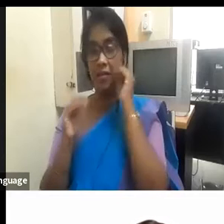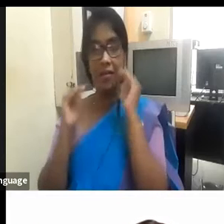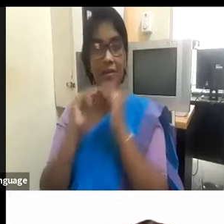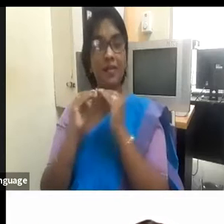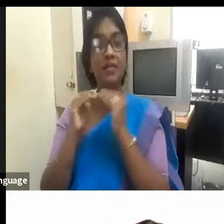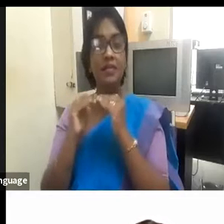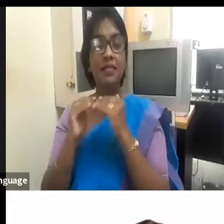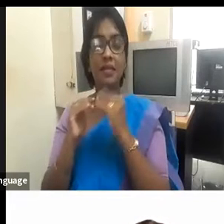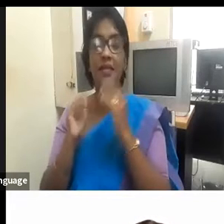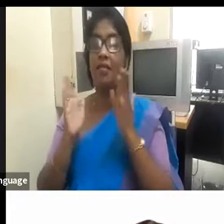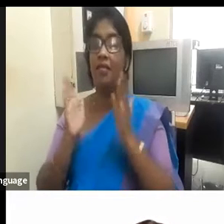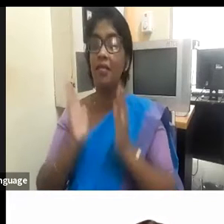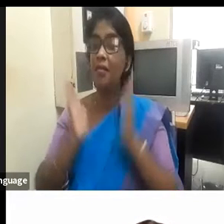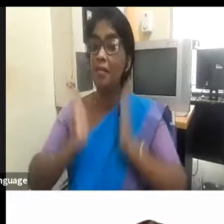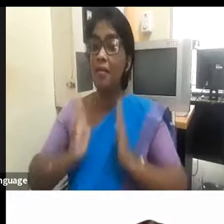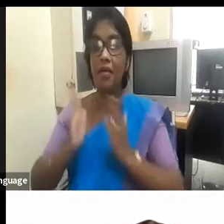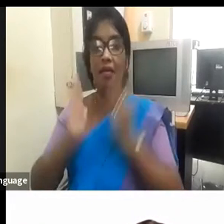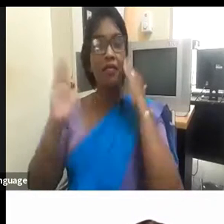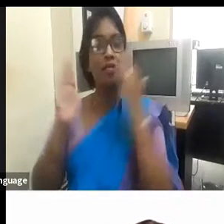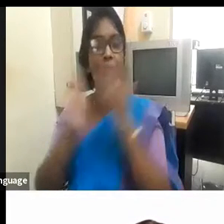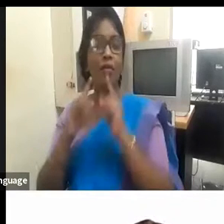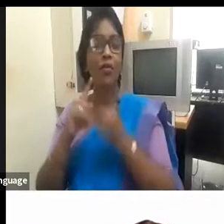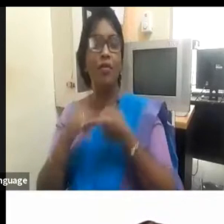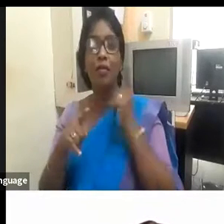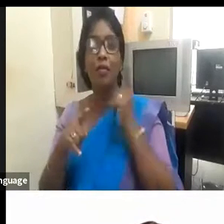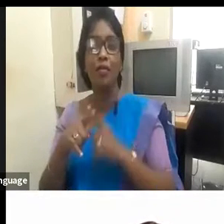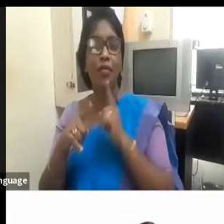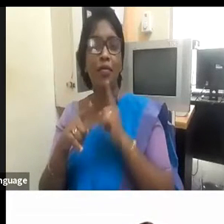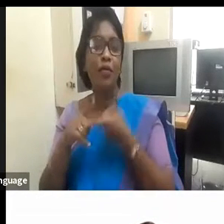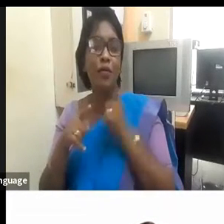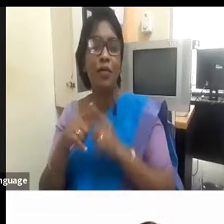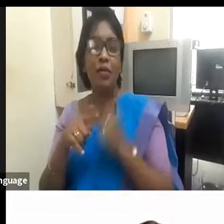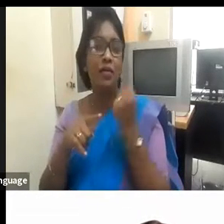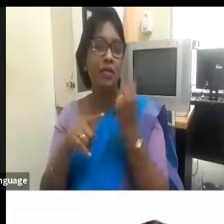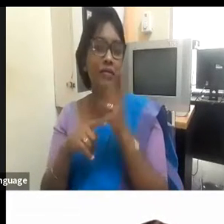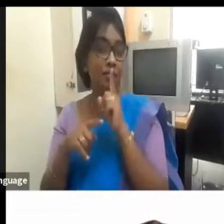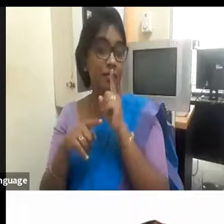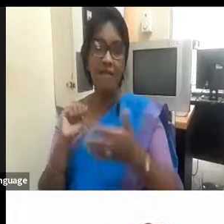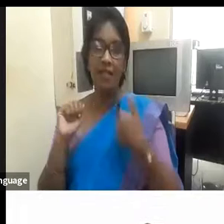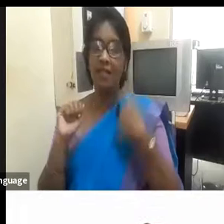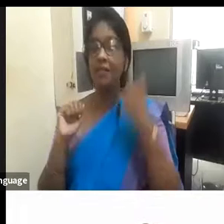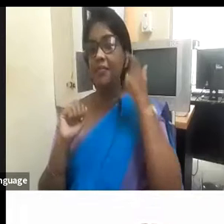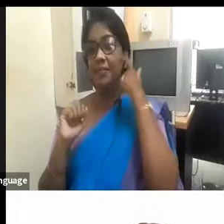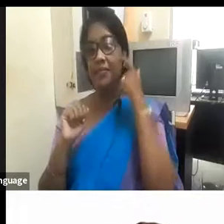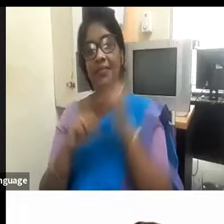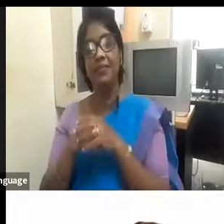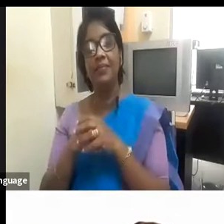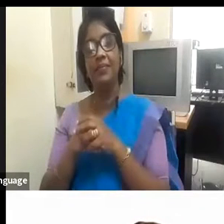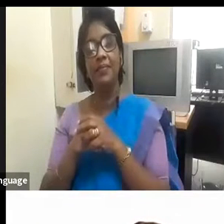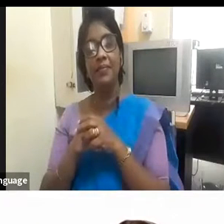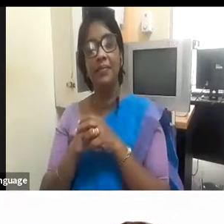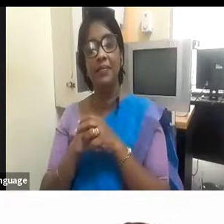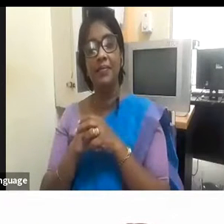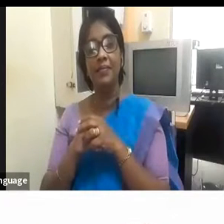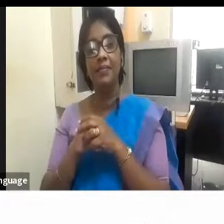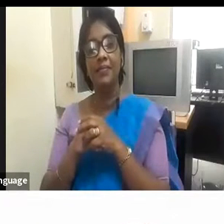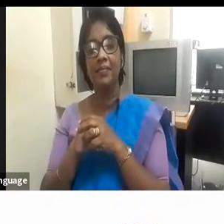few examples and then how you overcame some of these major issues. So,